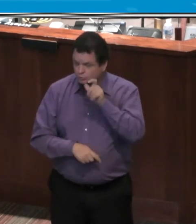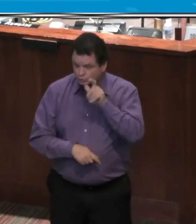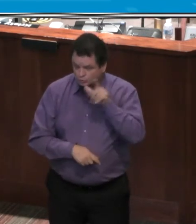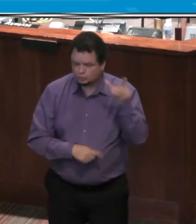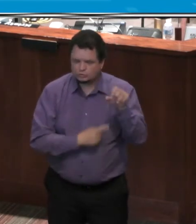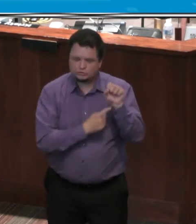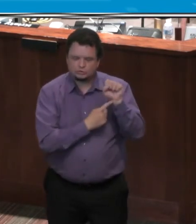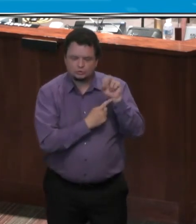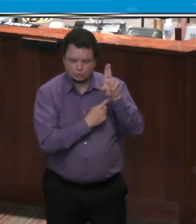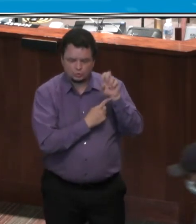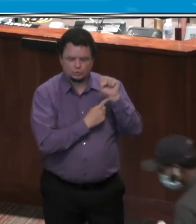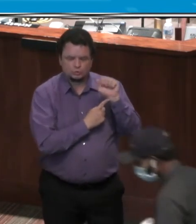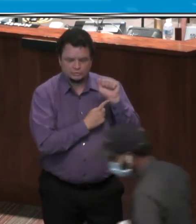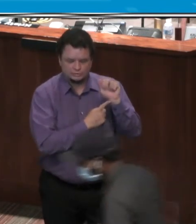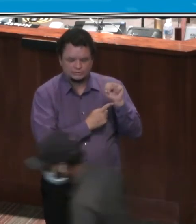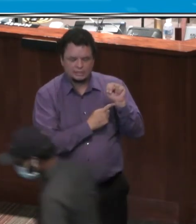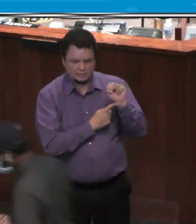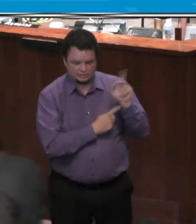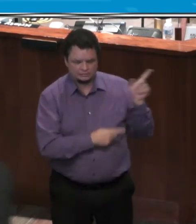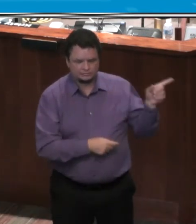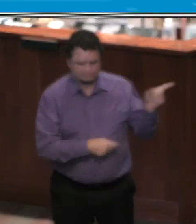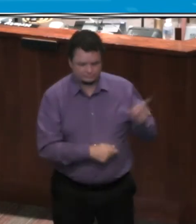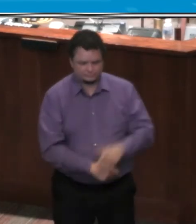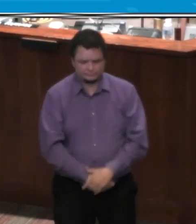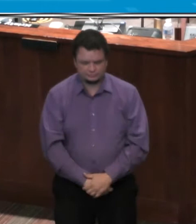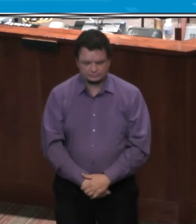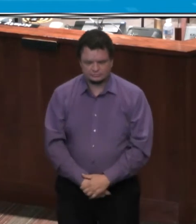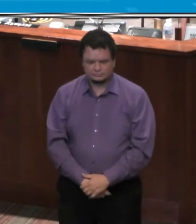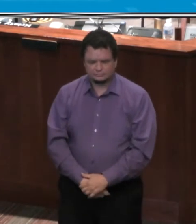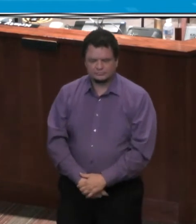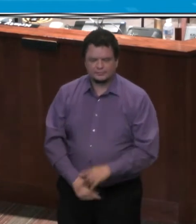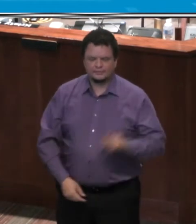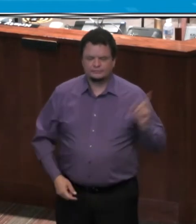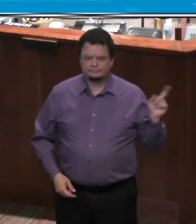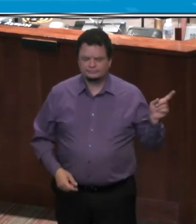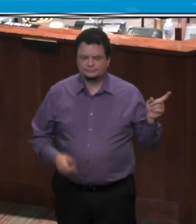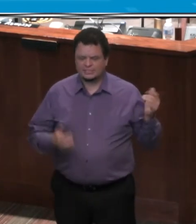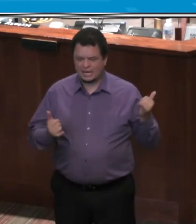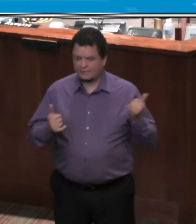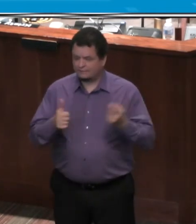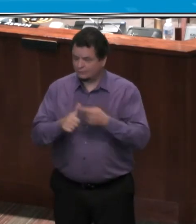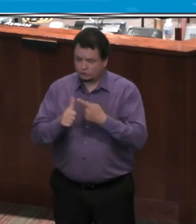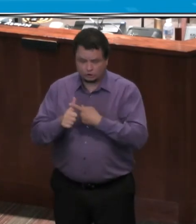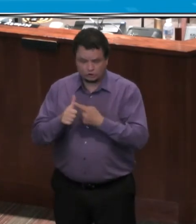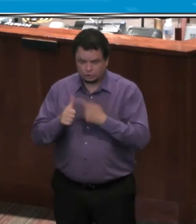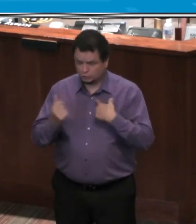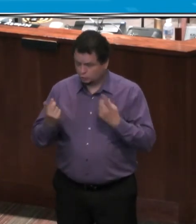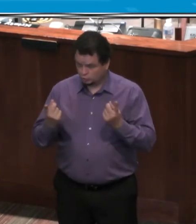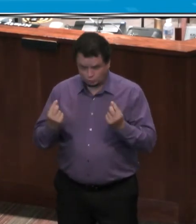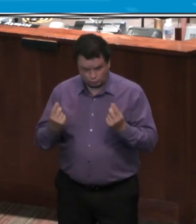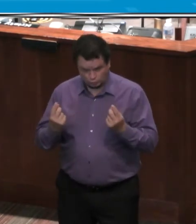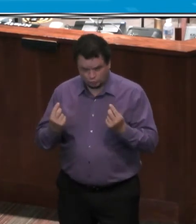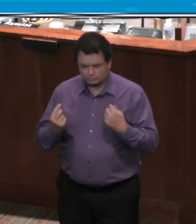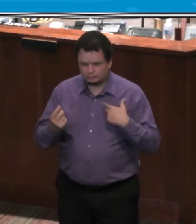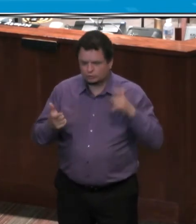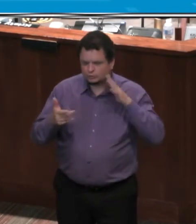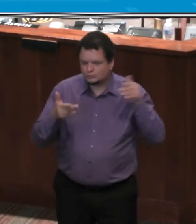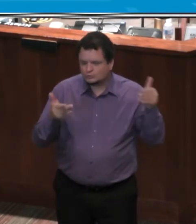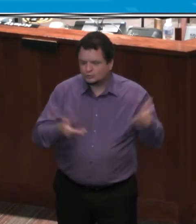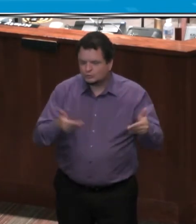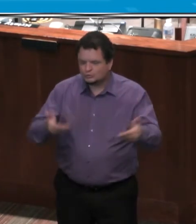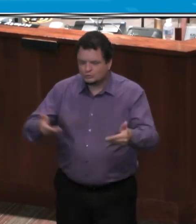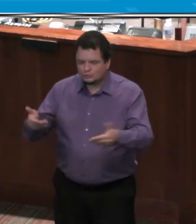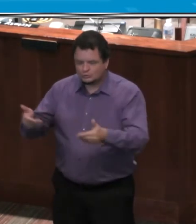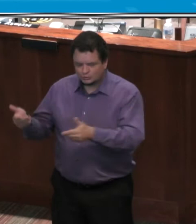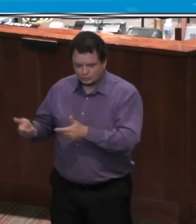COVID update, I'll start first with introducing our new Community Health Promotion